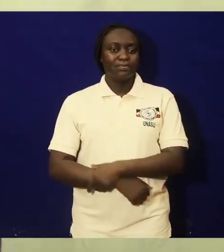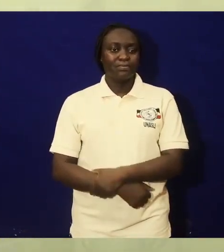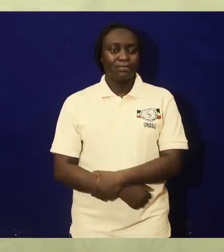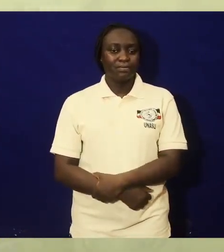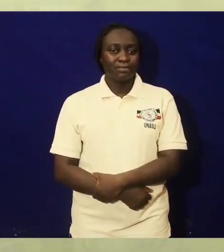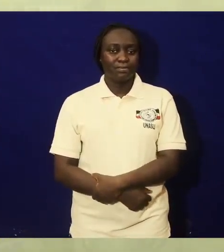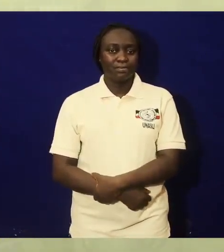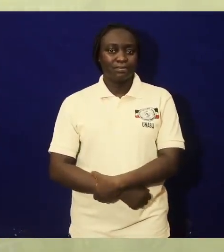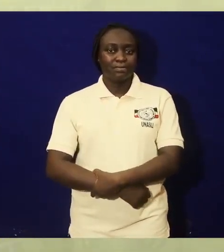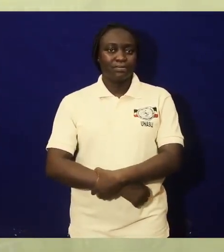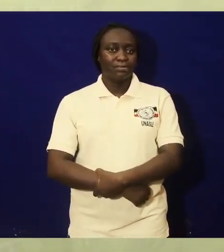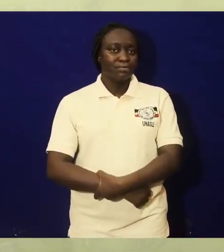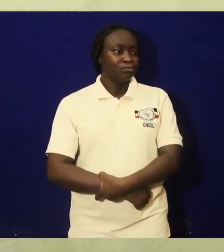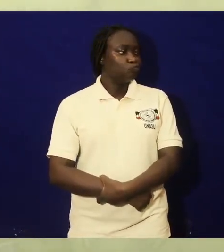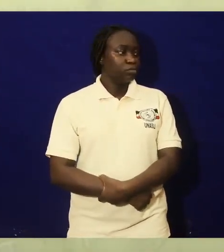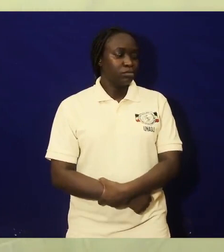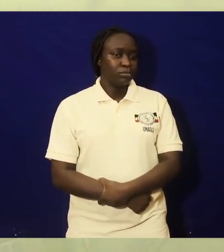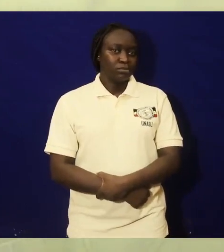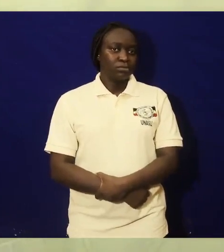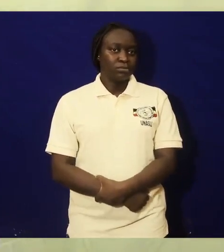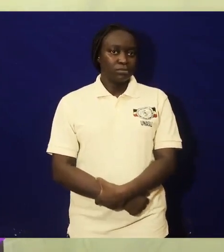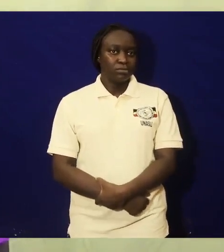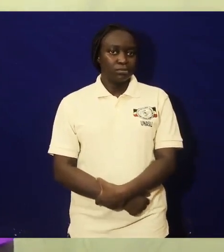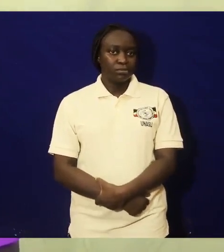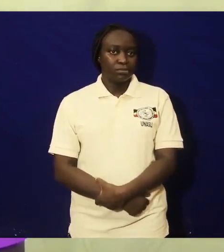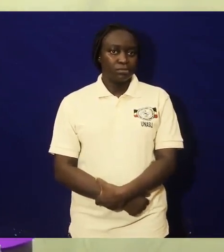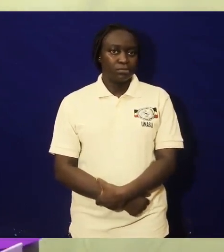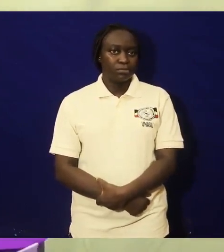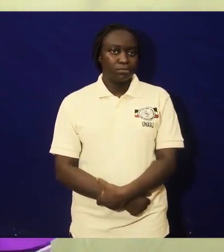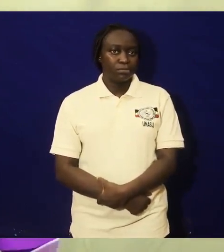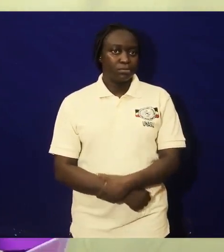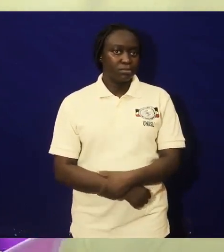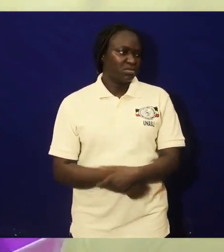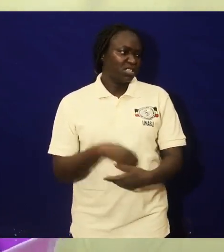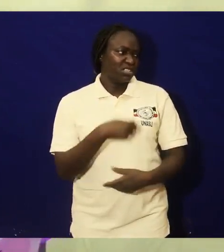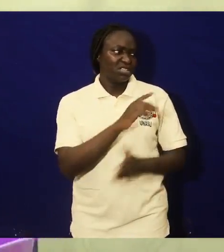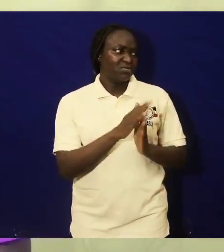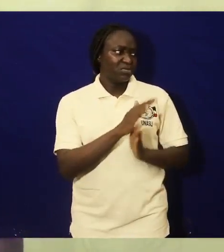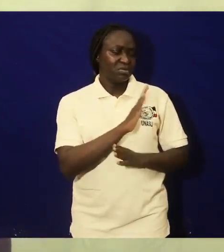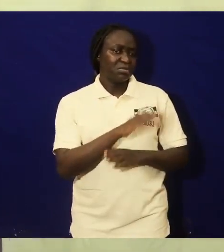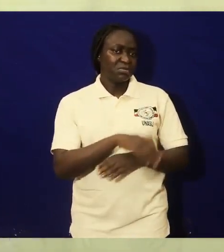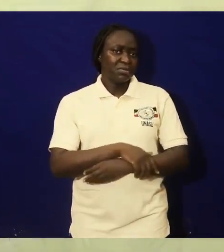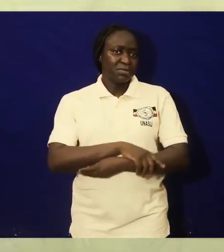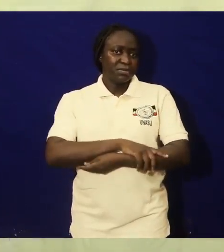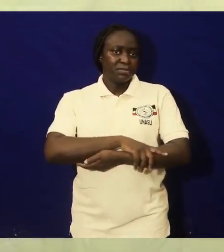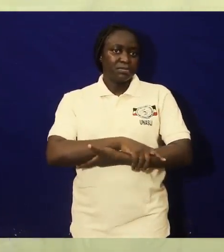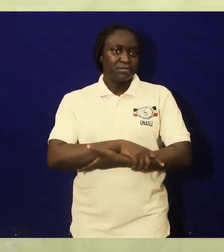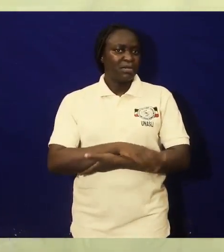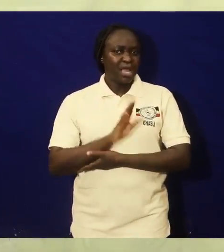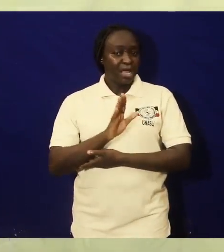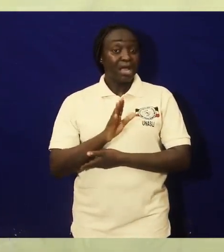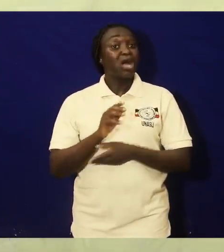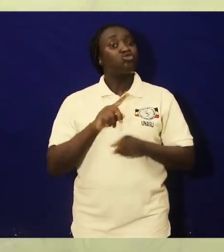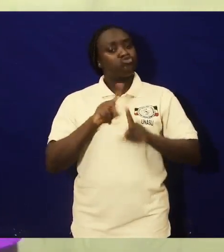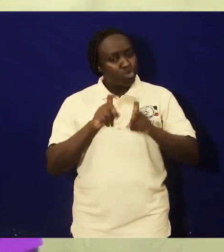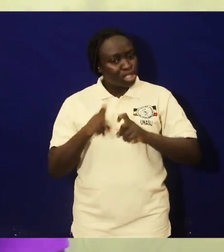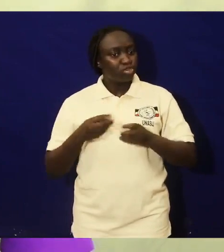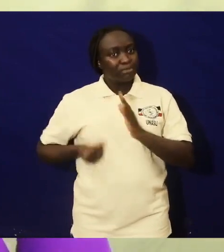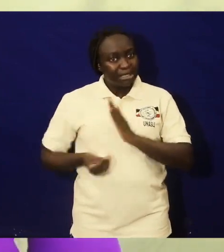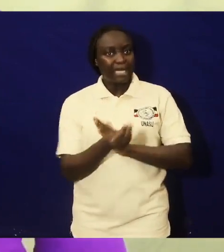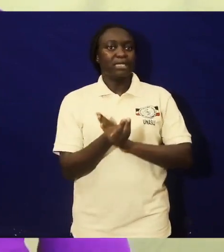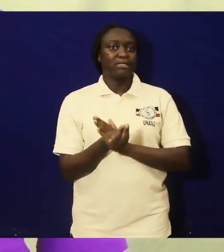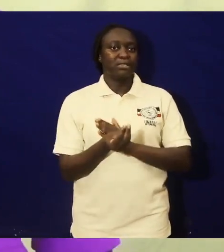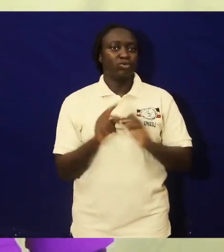My dear learners, it is time for us to listen to a story. And when I read